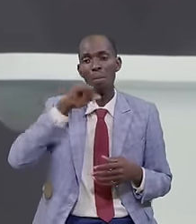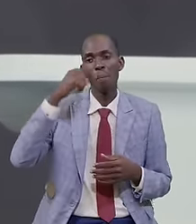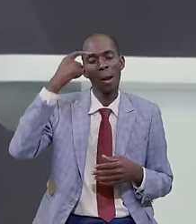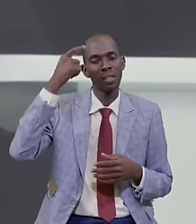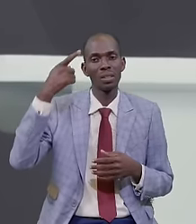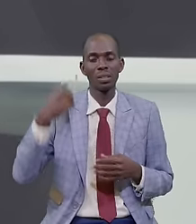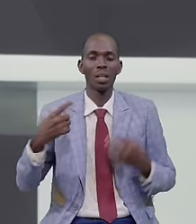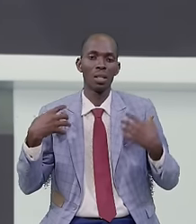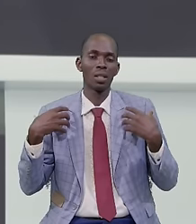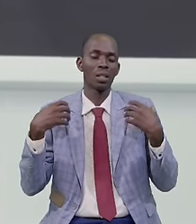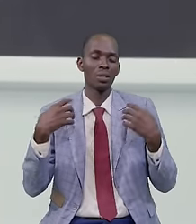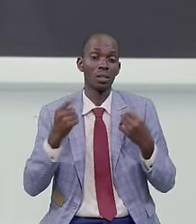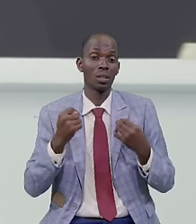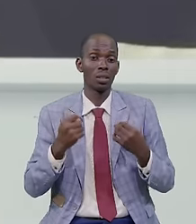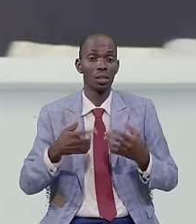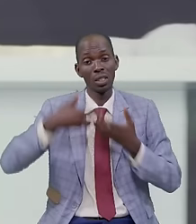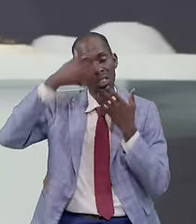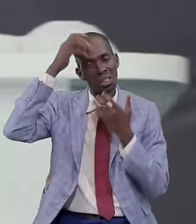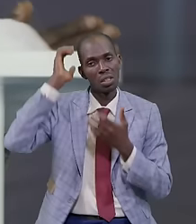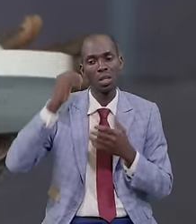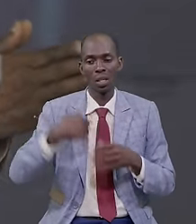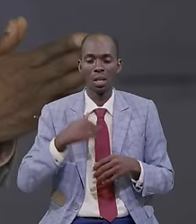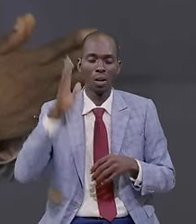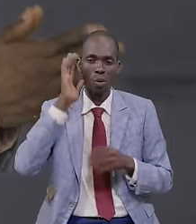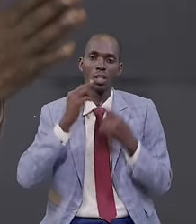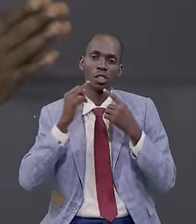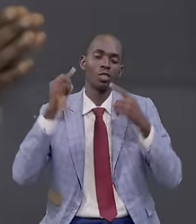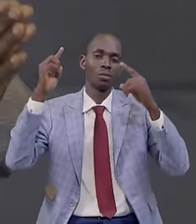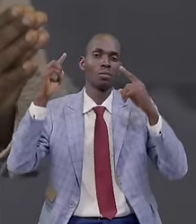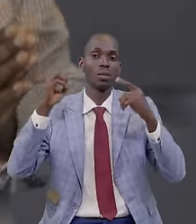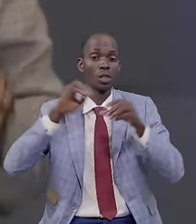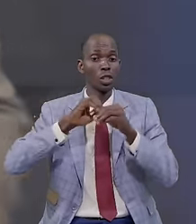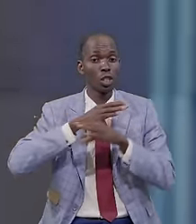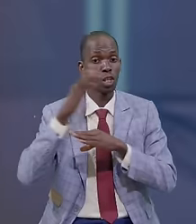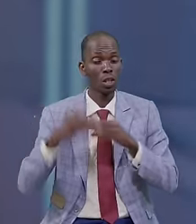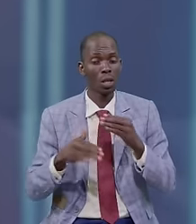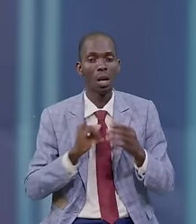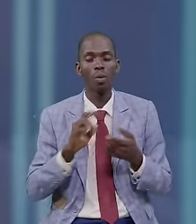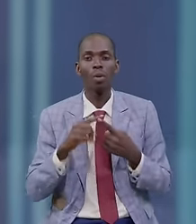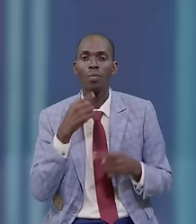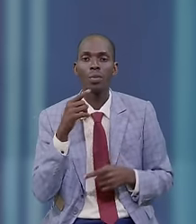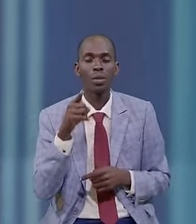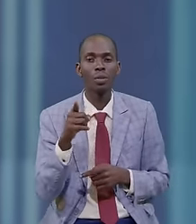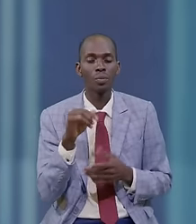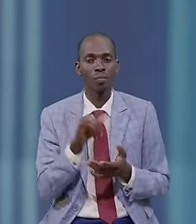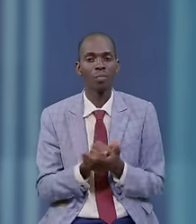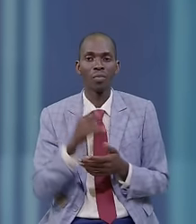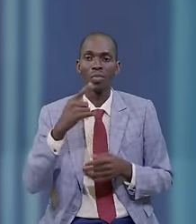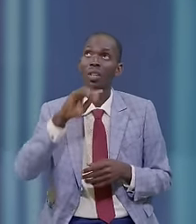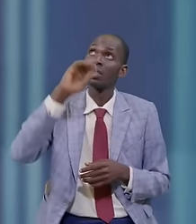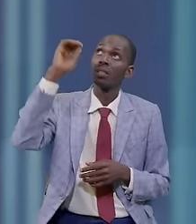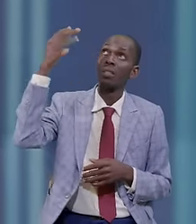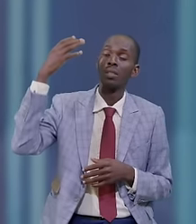conclusion, I've come to tell you that the grace, the strength,